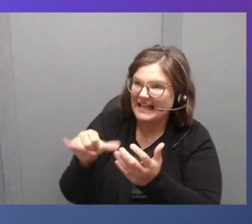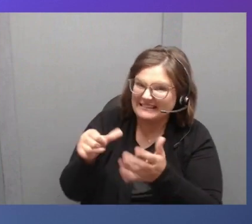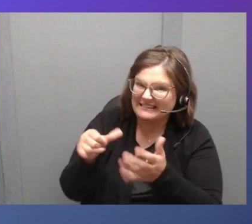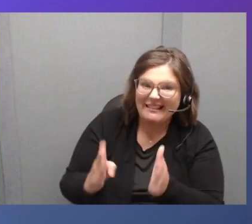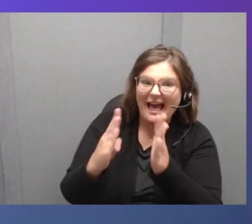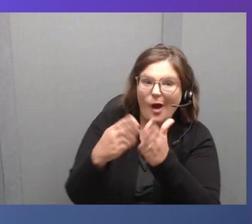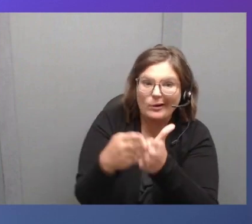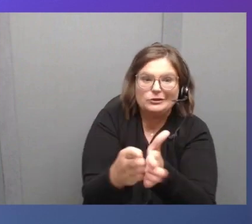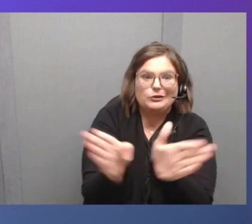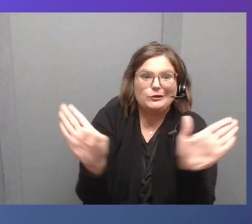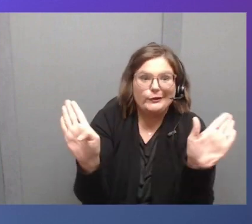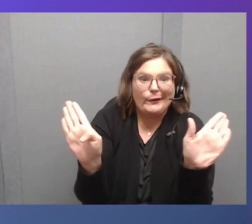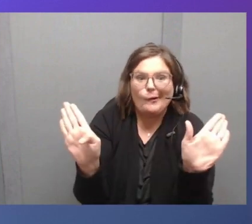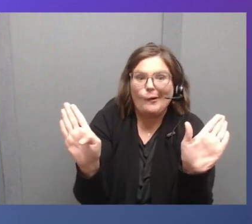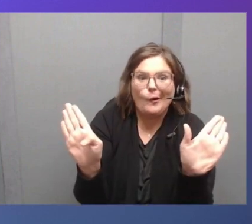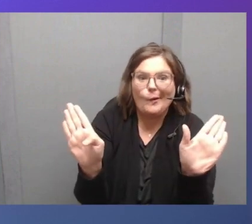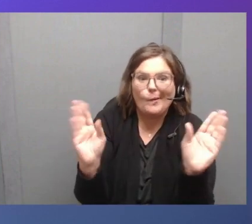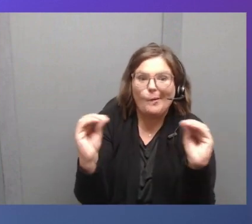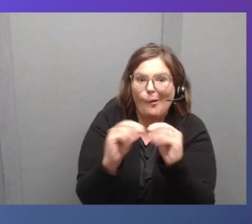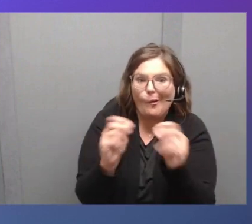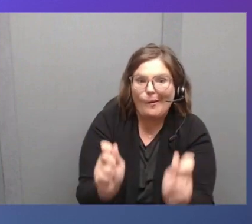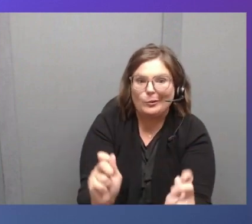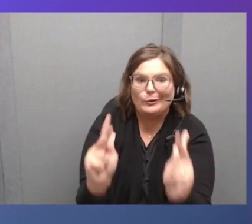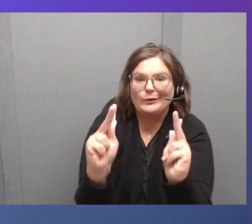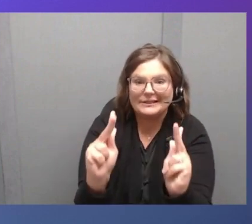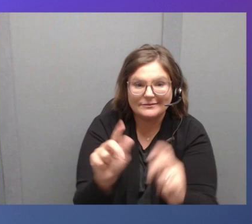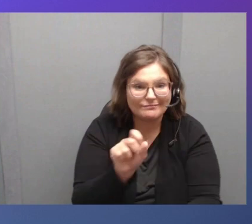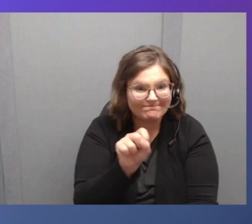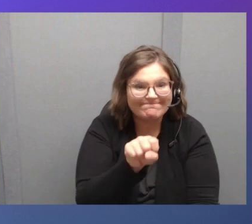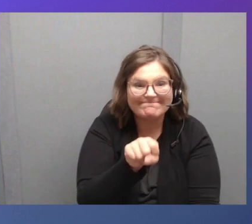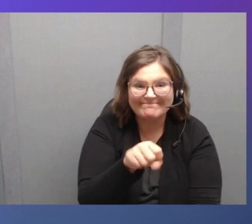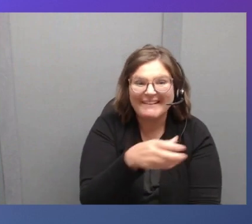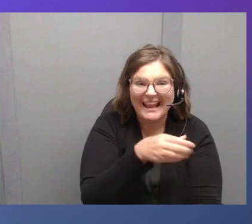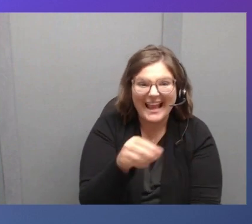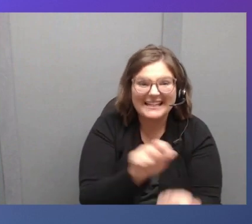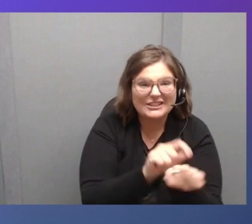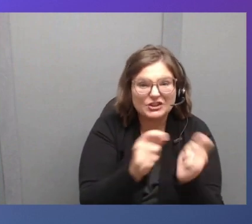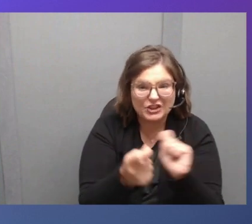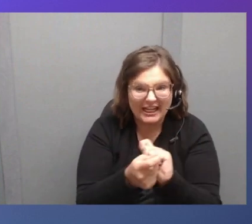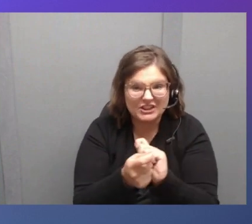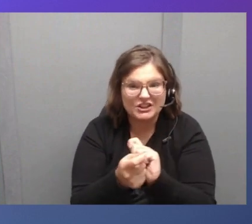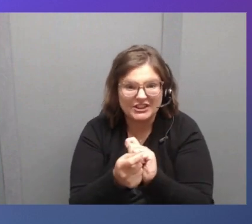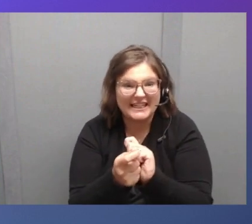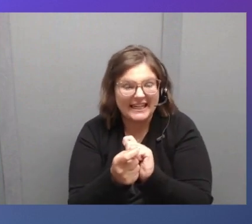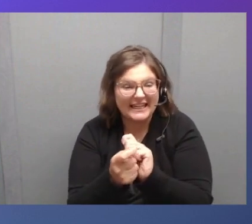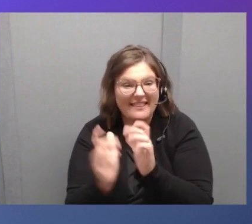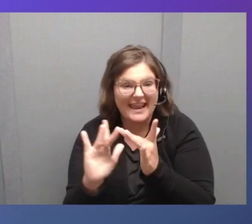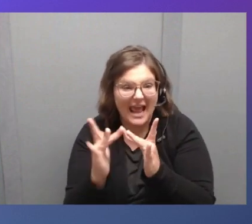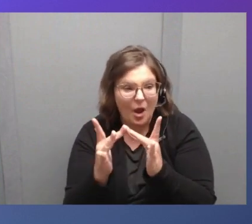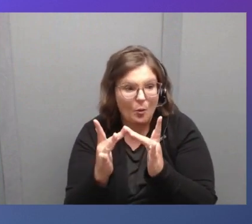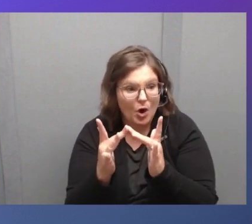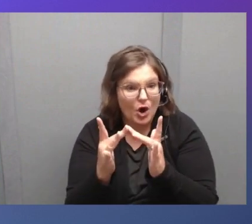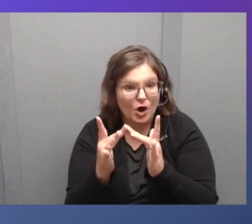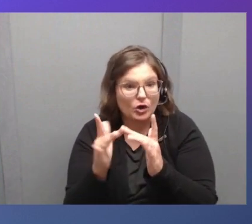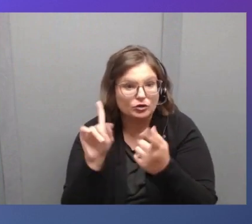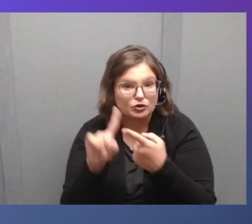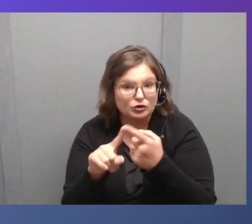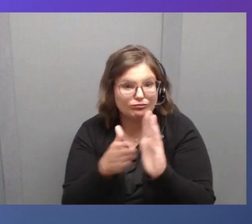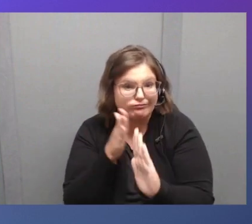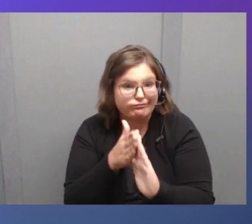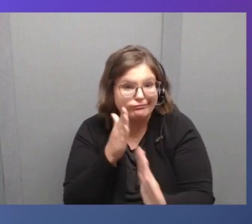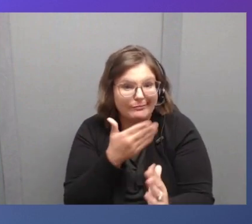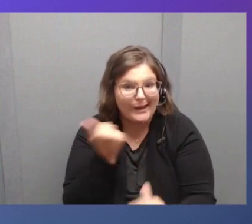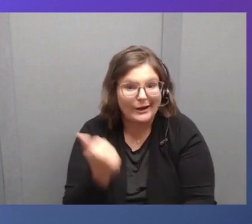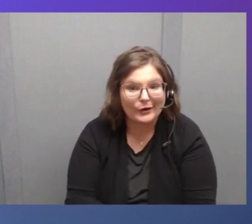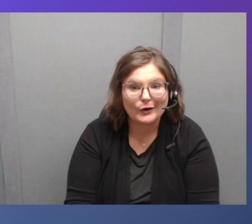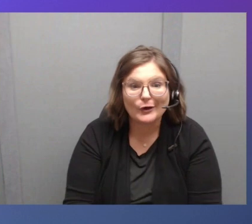that as well. It also seems to be changing the network from a liability to a hard dependency. Yeah. I'll take it one step further. Okay. The